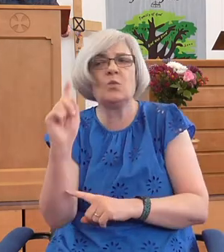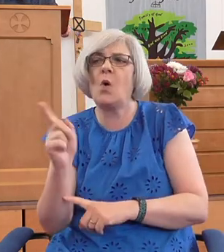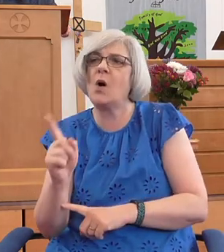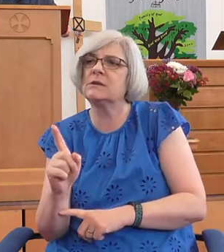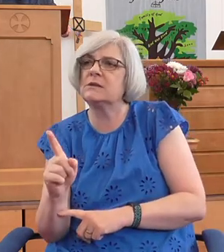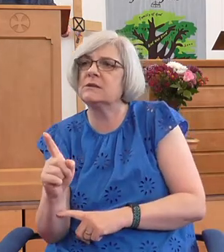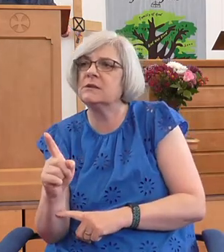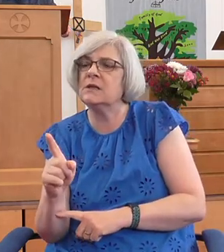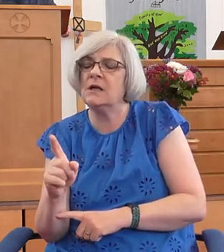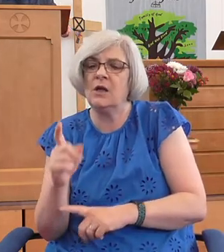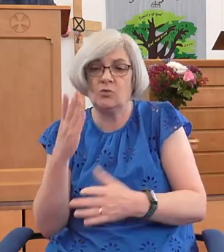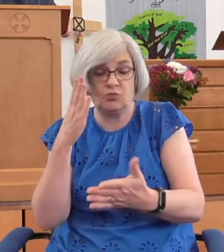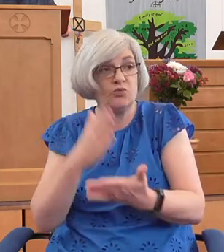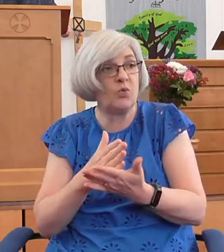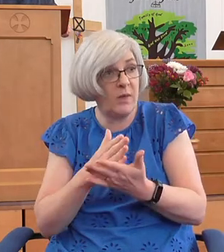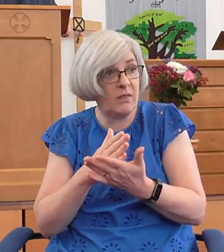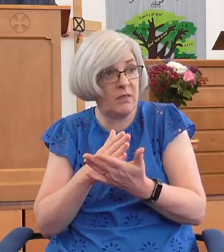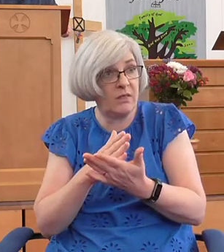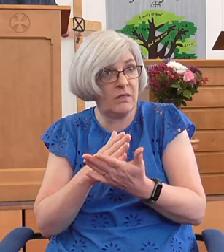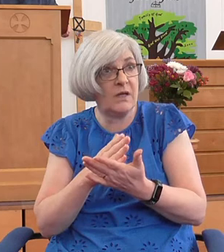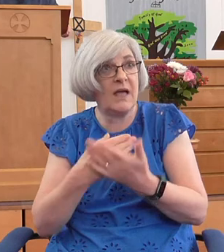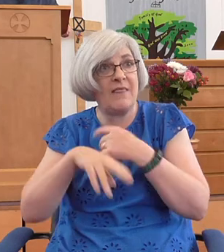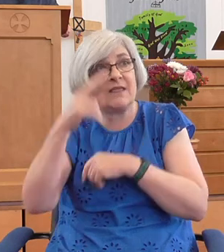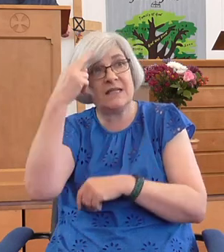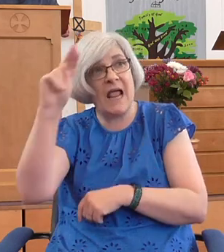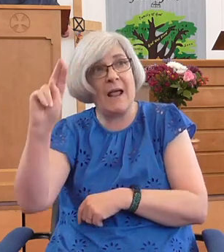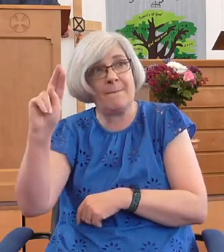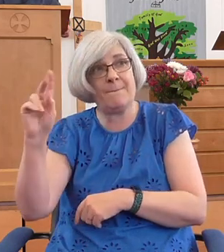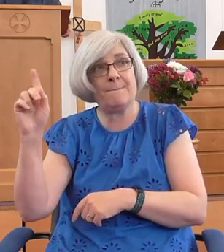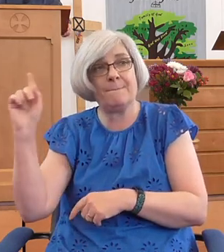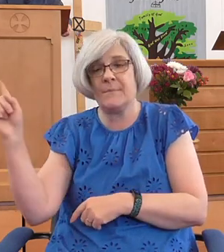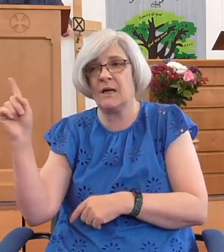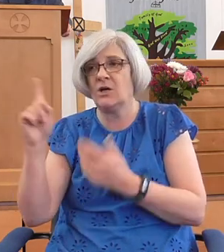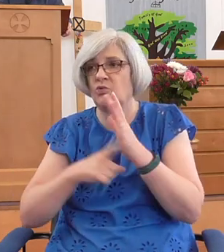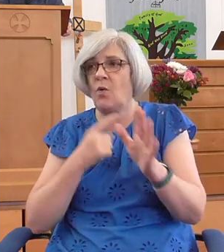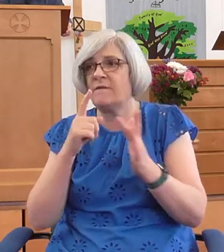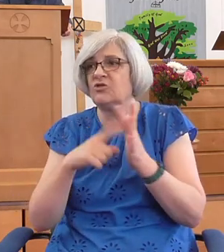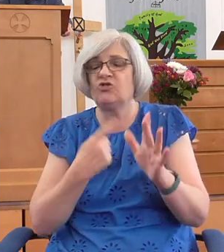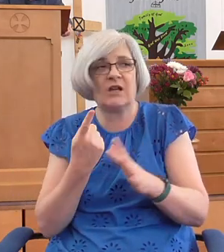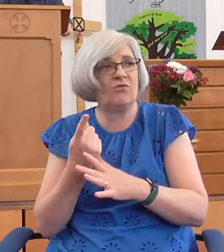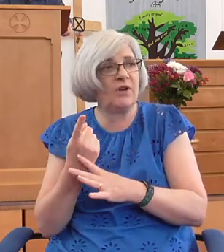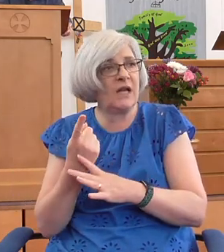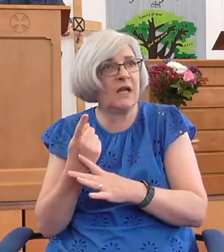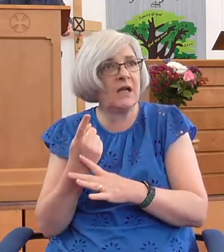inherent in that old biblical name, Jehovah Jireh.